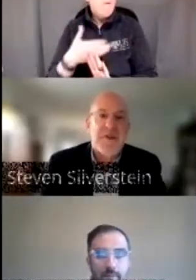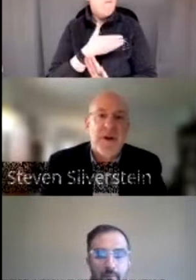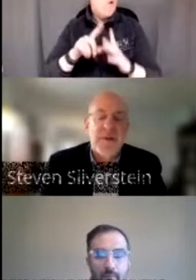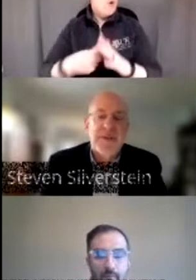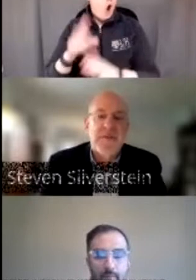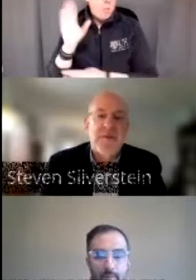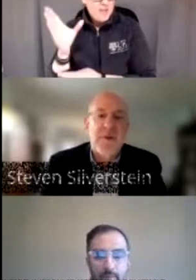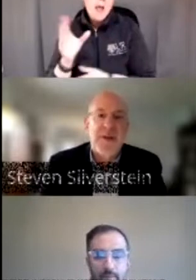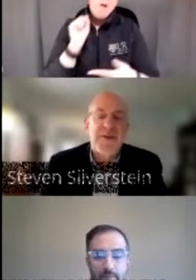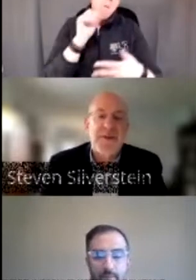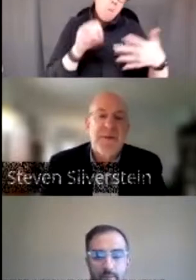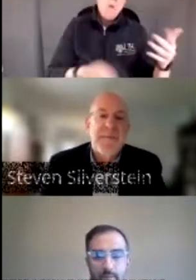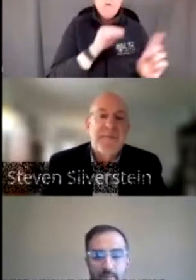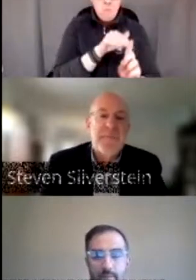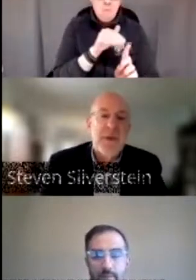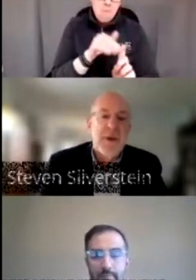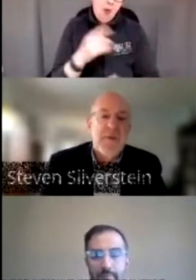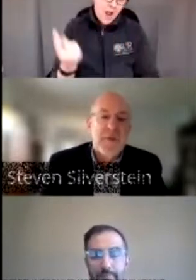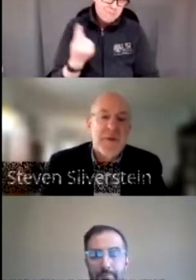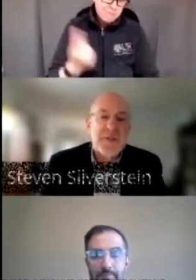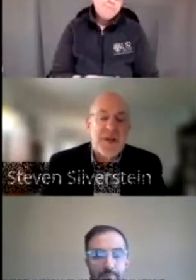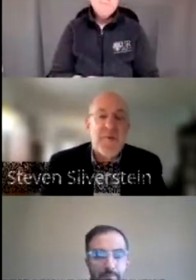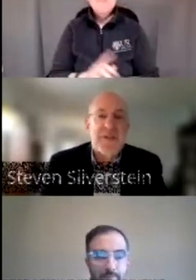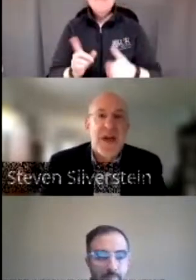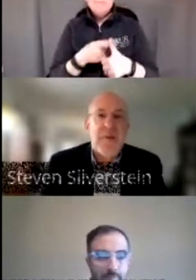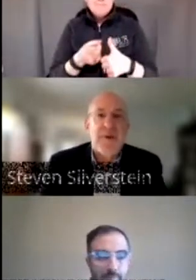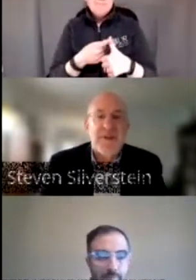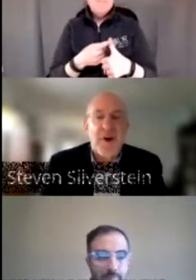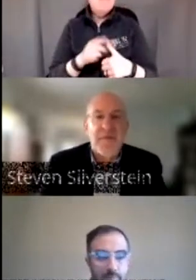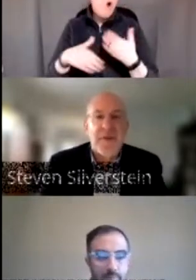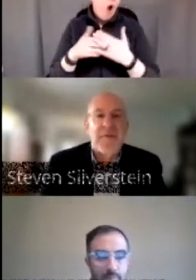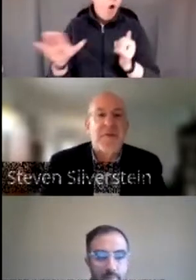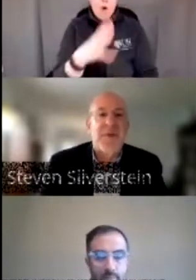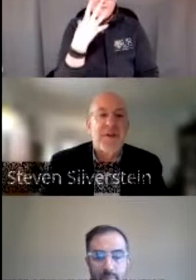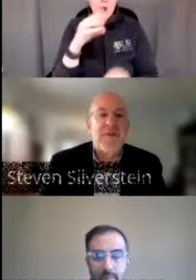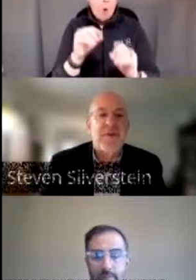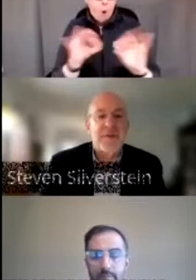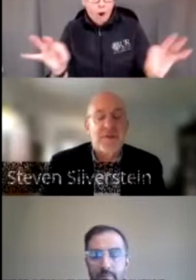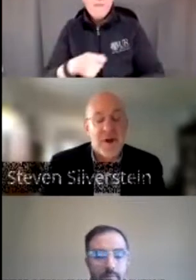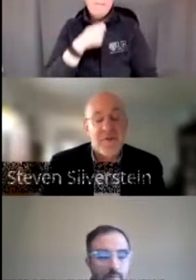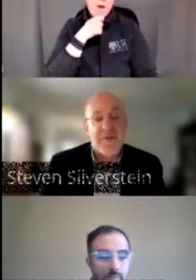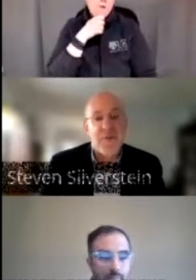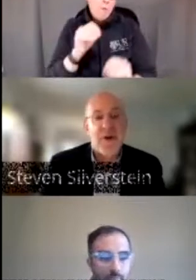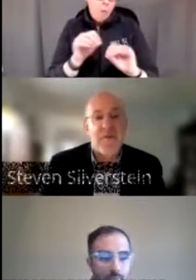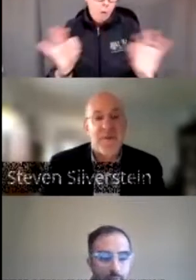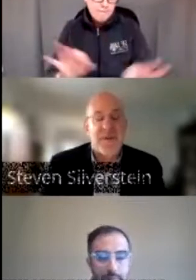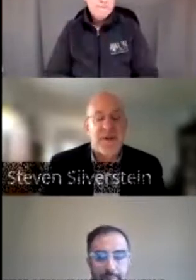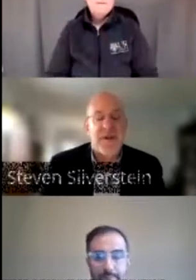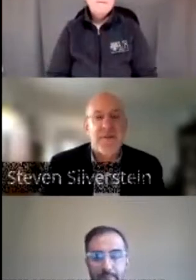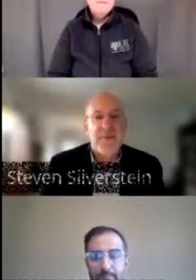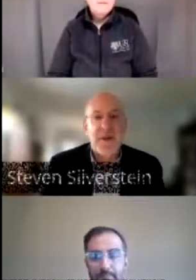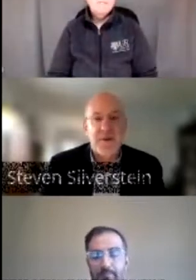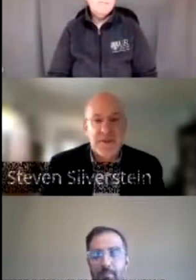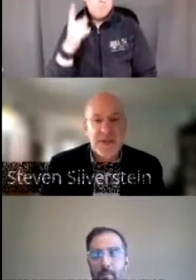want to mention a few reminders. First, everybody's camera is off and everyone's microphone is off as well for